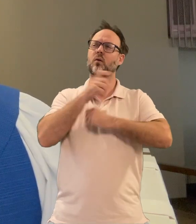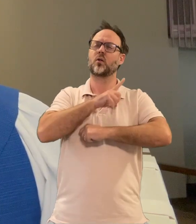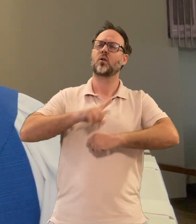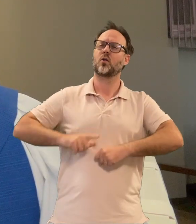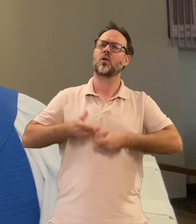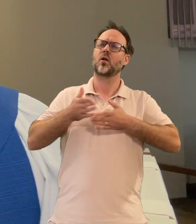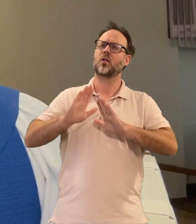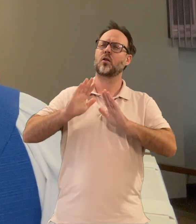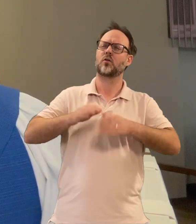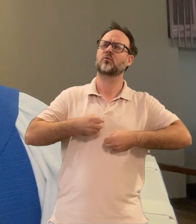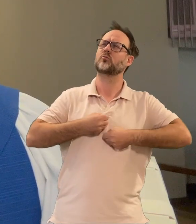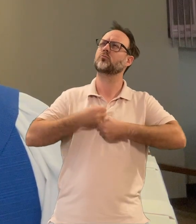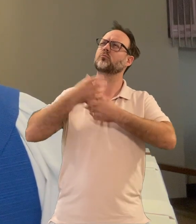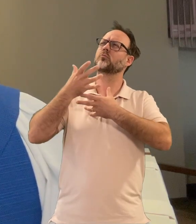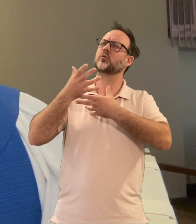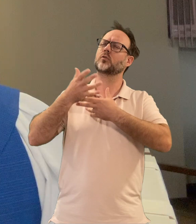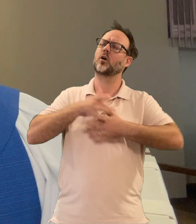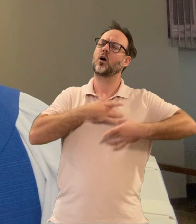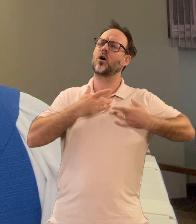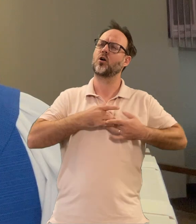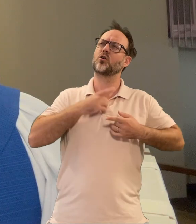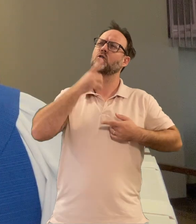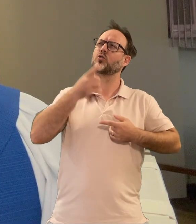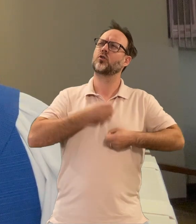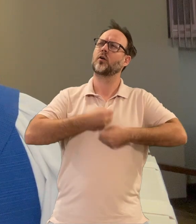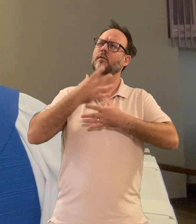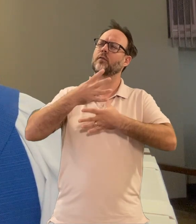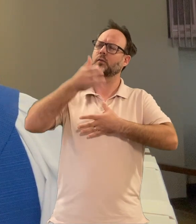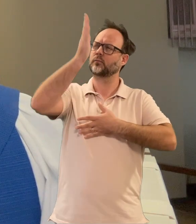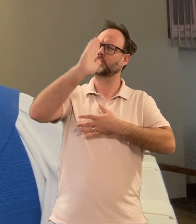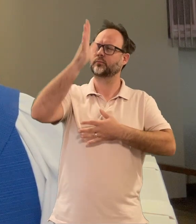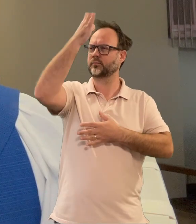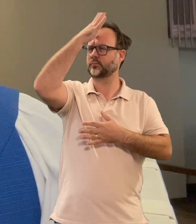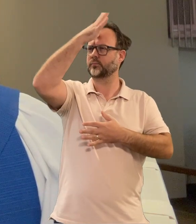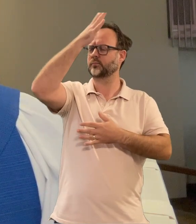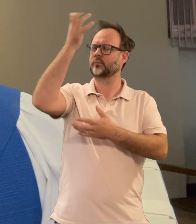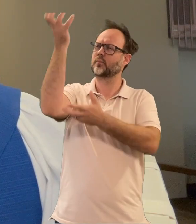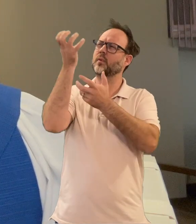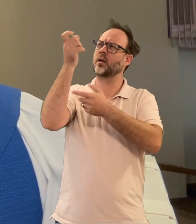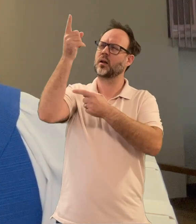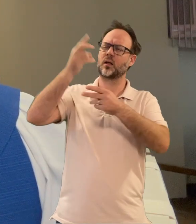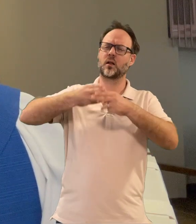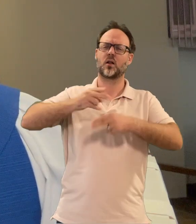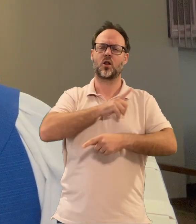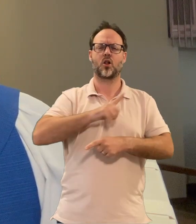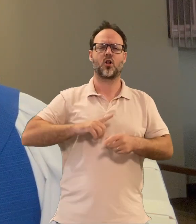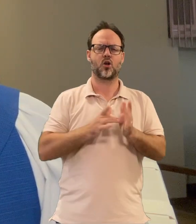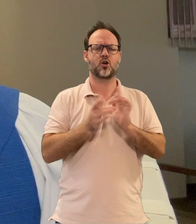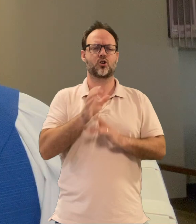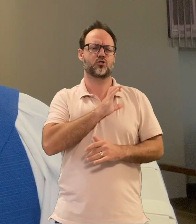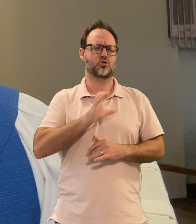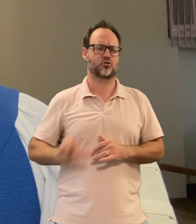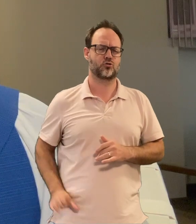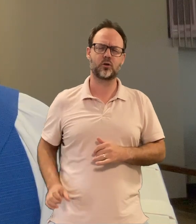Beloved in the Lord, let us draw near with a true heart and confess our sins unto God our Father, beseeching him in the name of our Lord